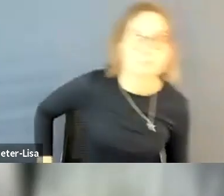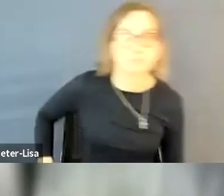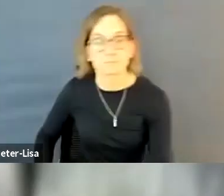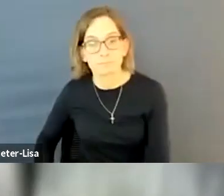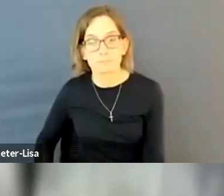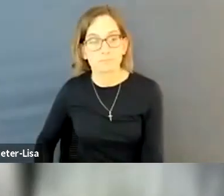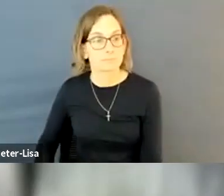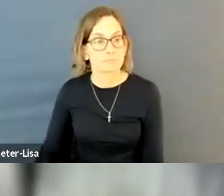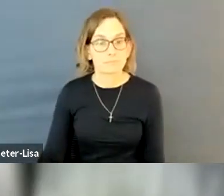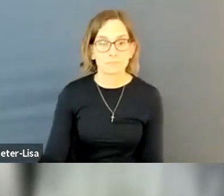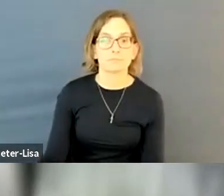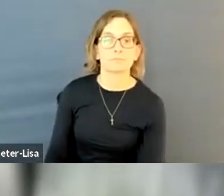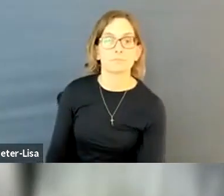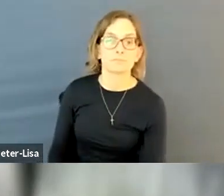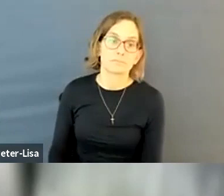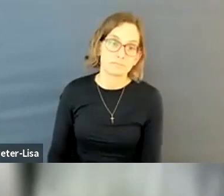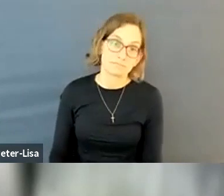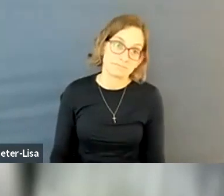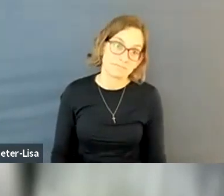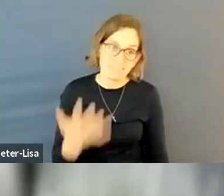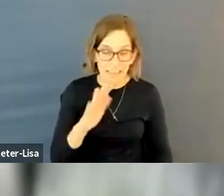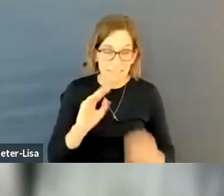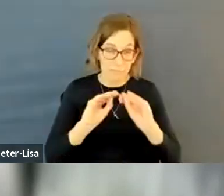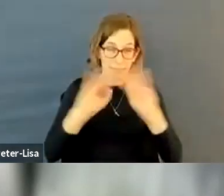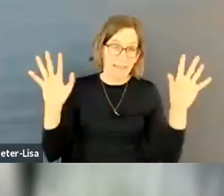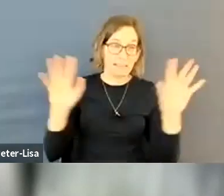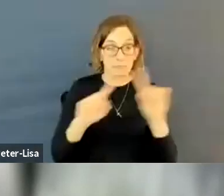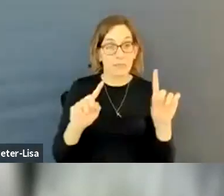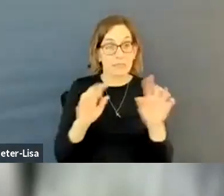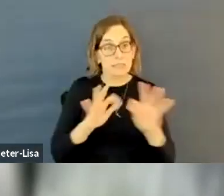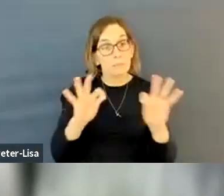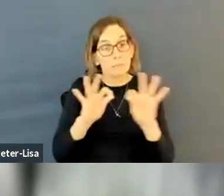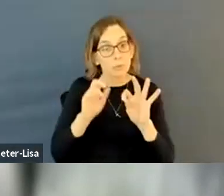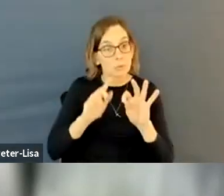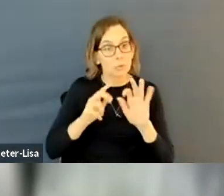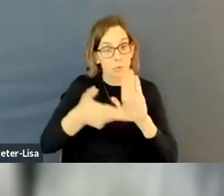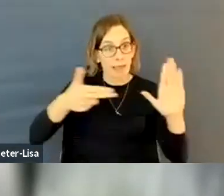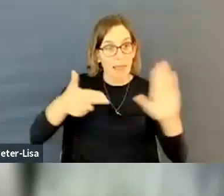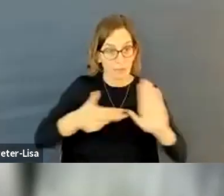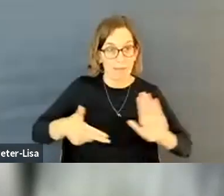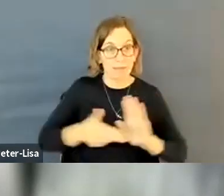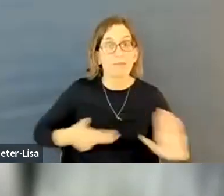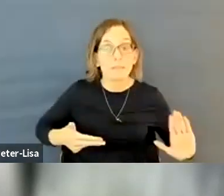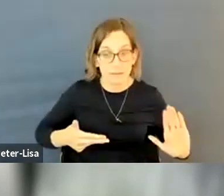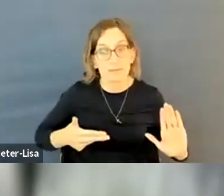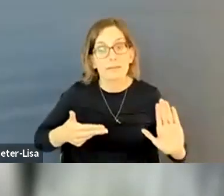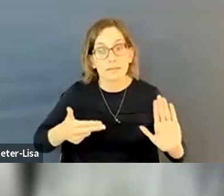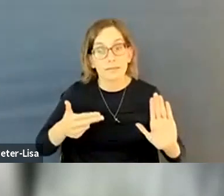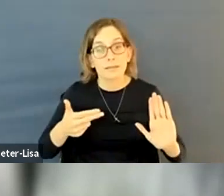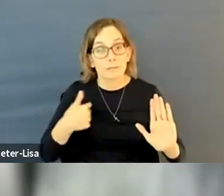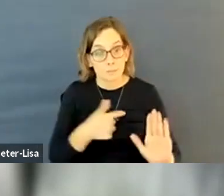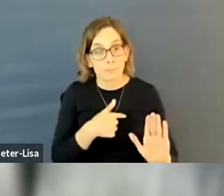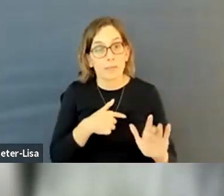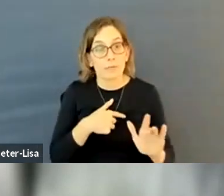It's fairly like blatant stuff, but it's also important for us to name it and to, so that we